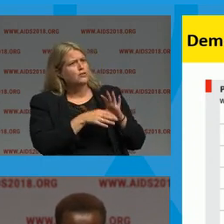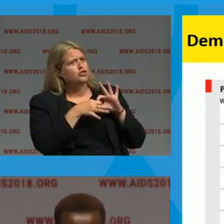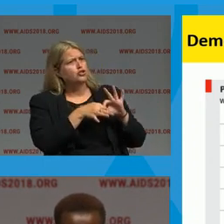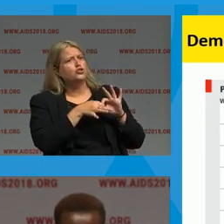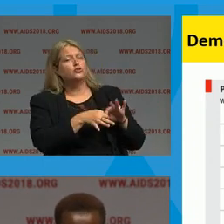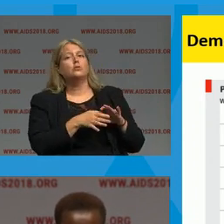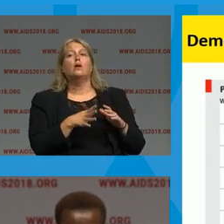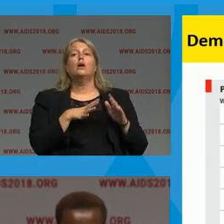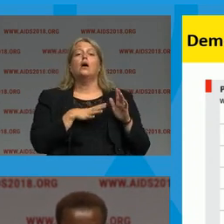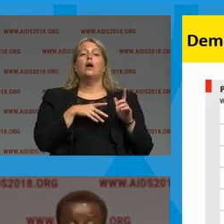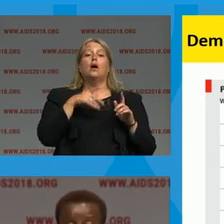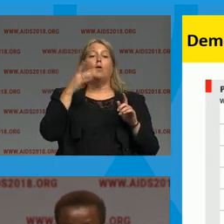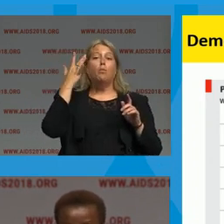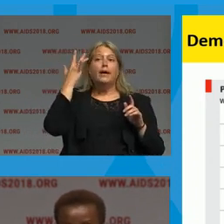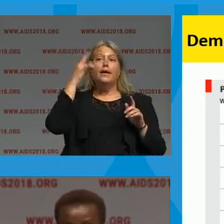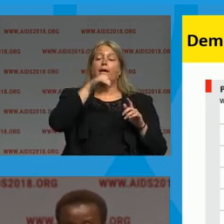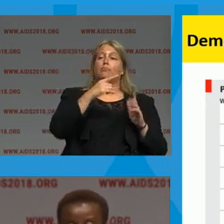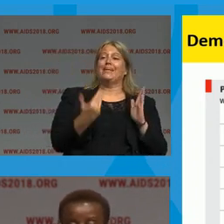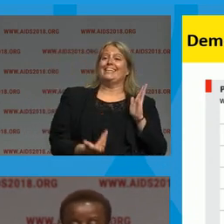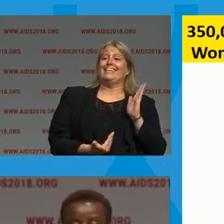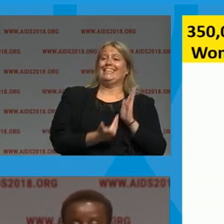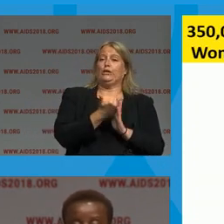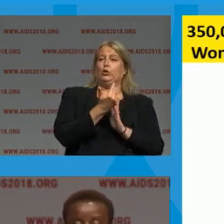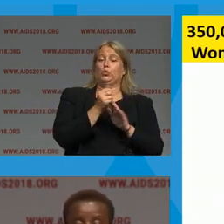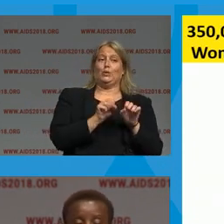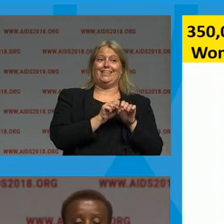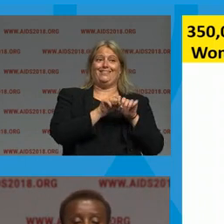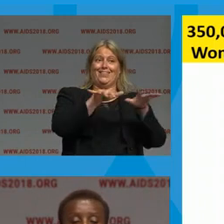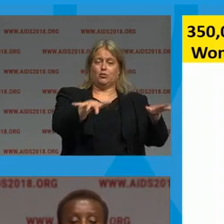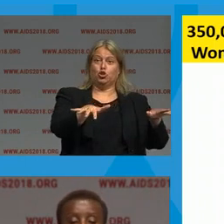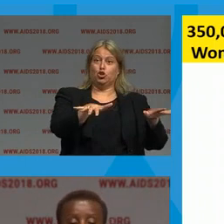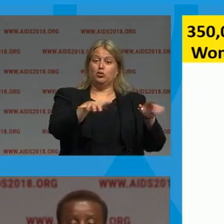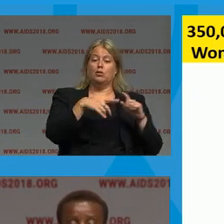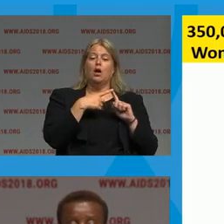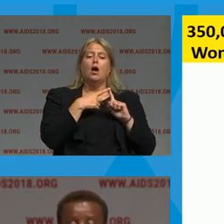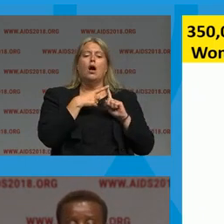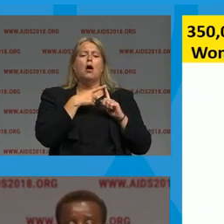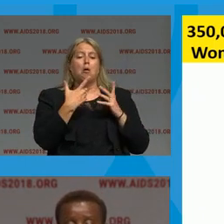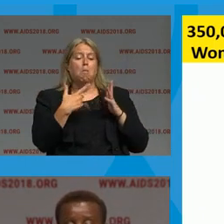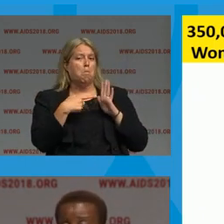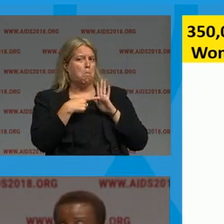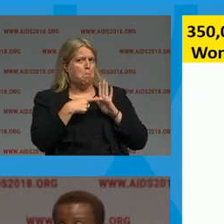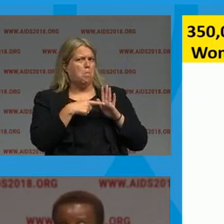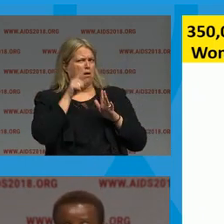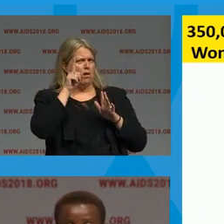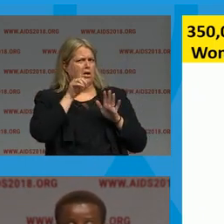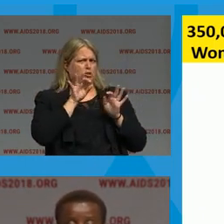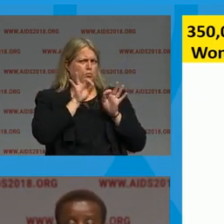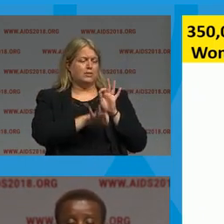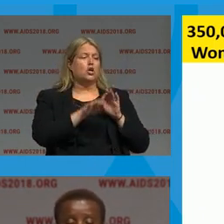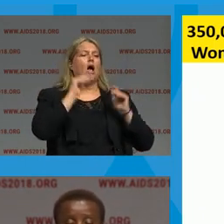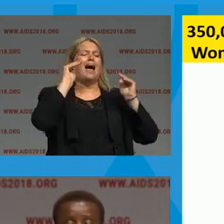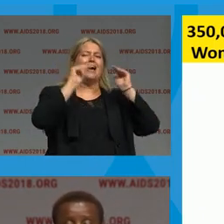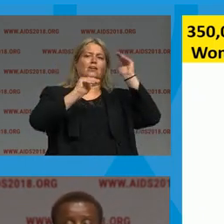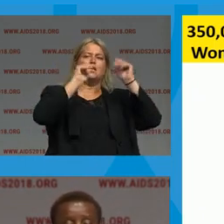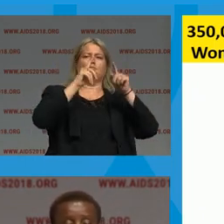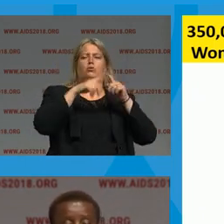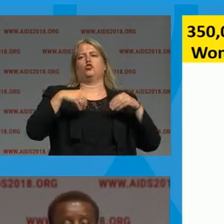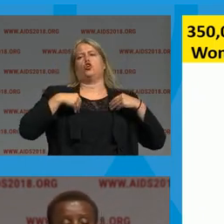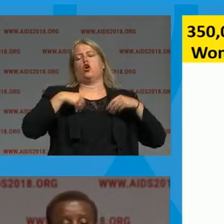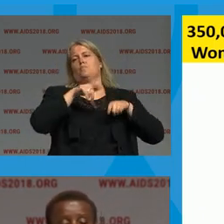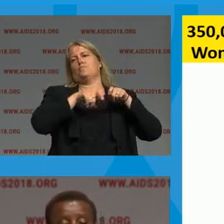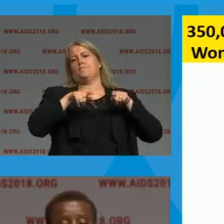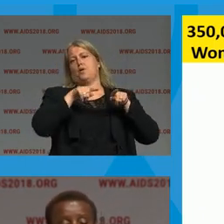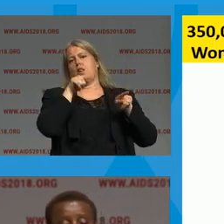the rates of new infections, and especially among adolescents and young people. This